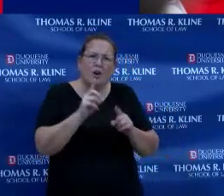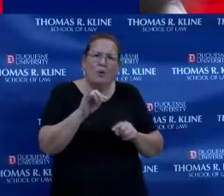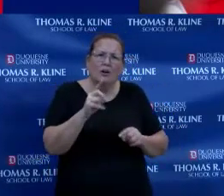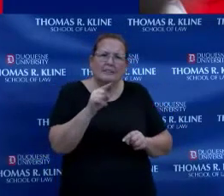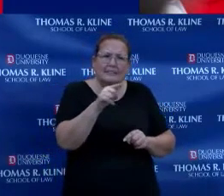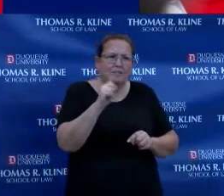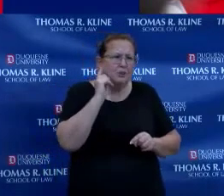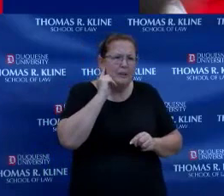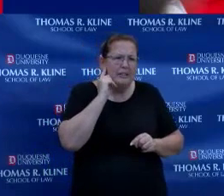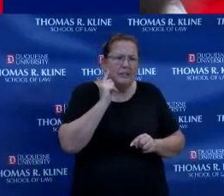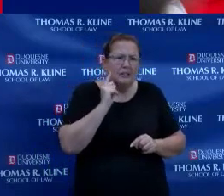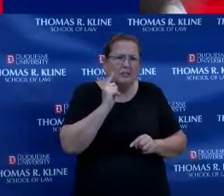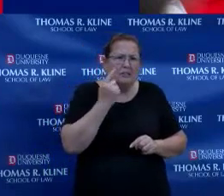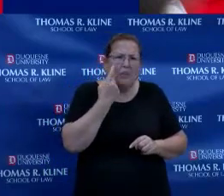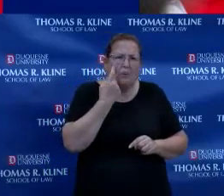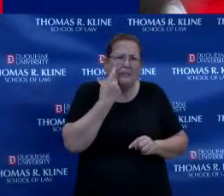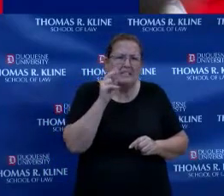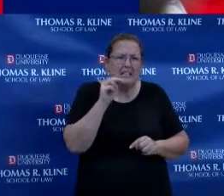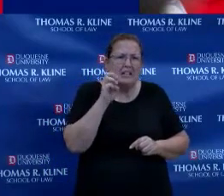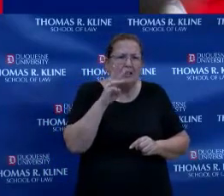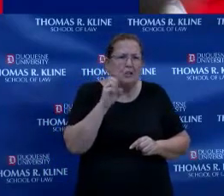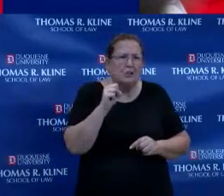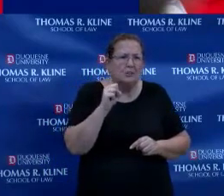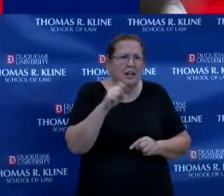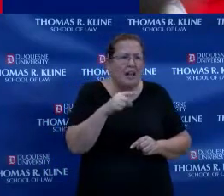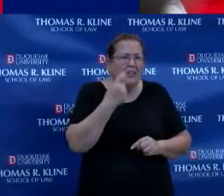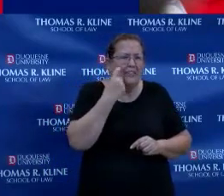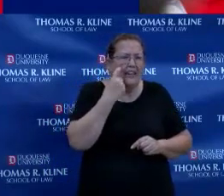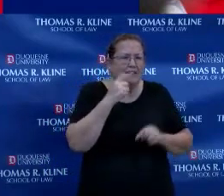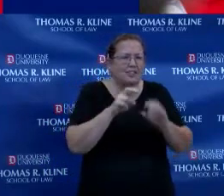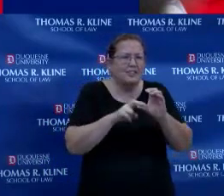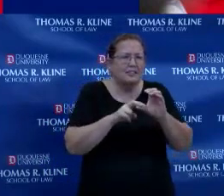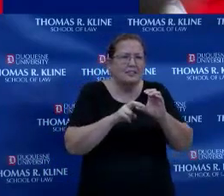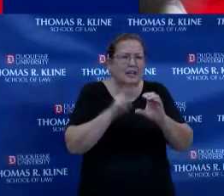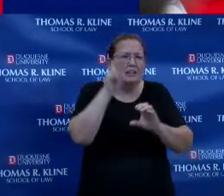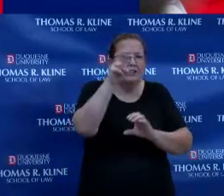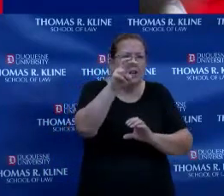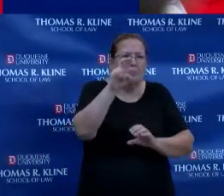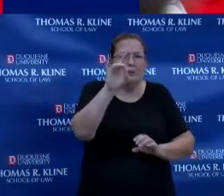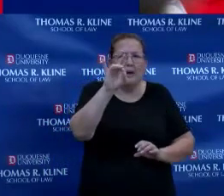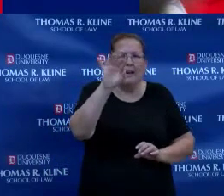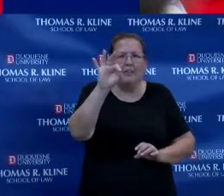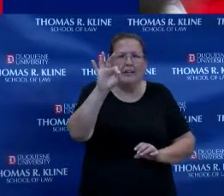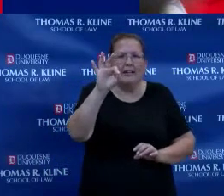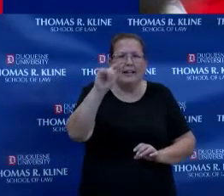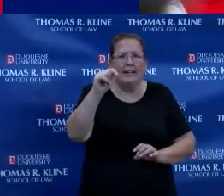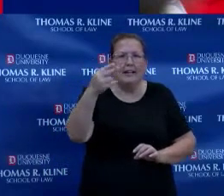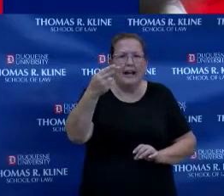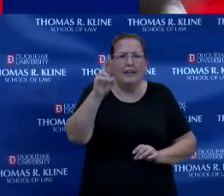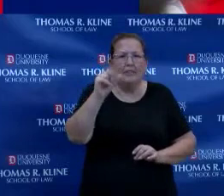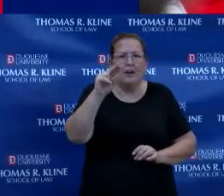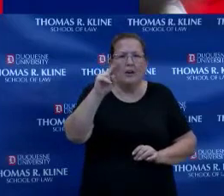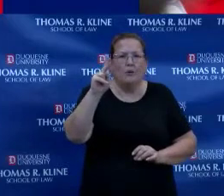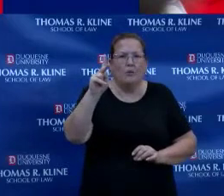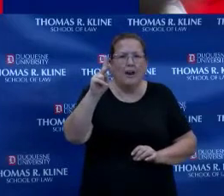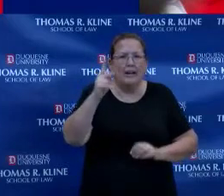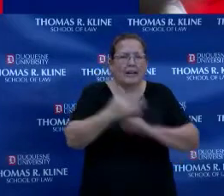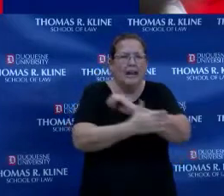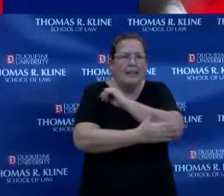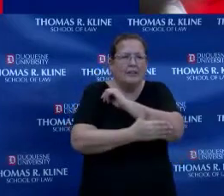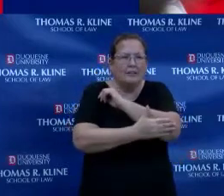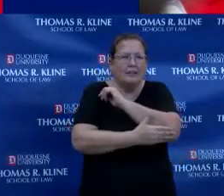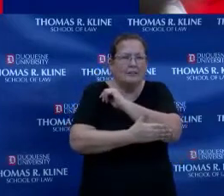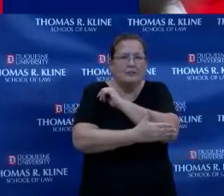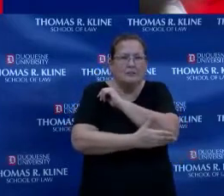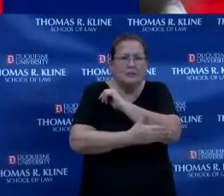the news that Duquesne Kline just jumped to 89th ranked in the country, a 40-spot jump,